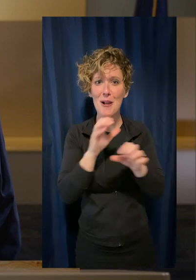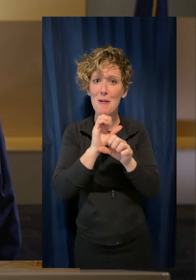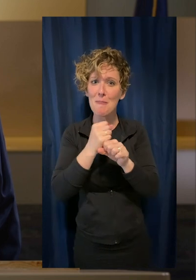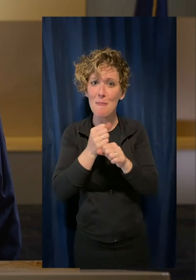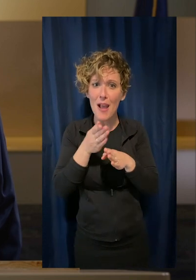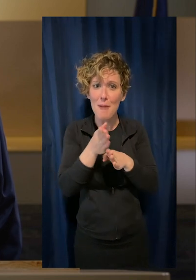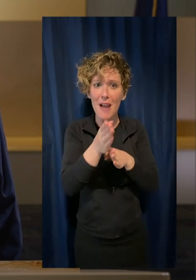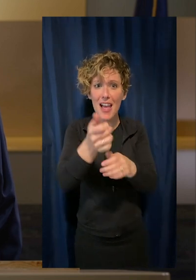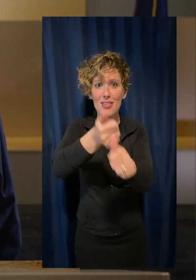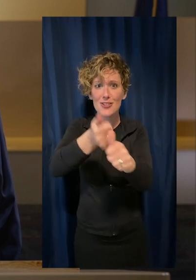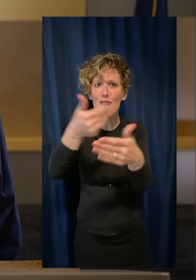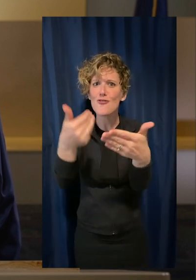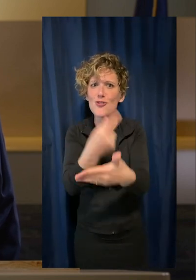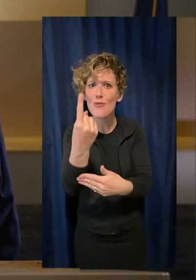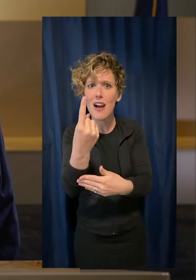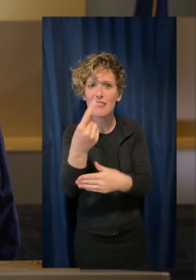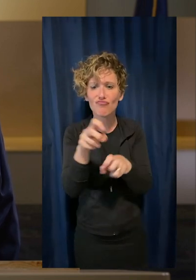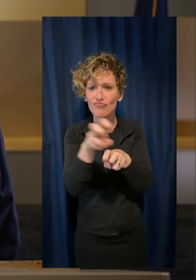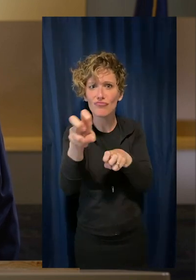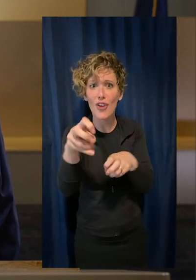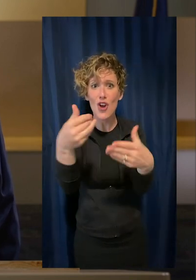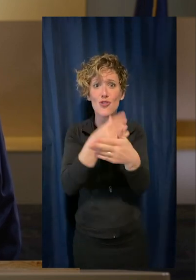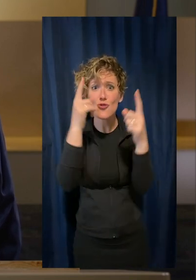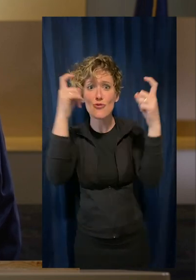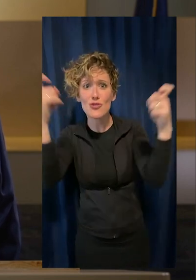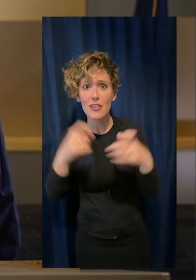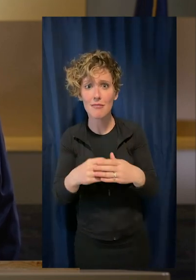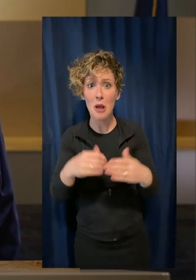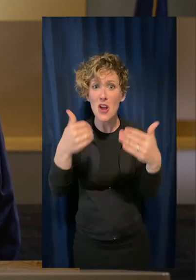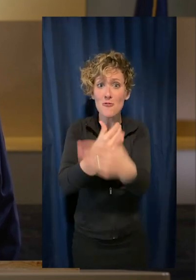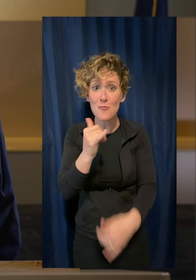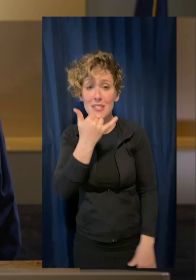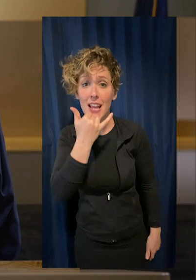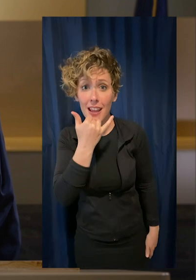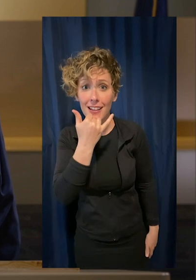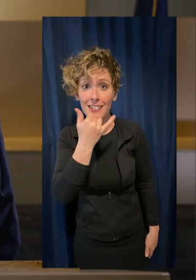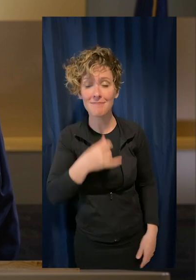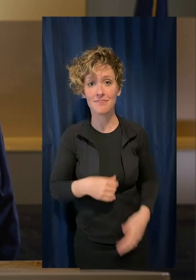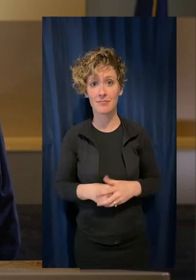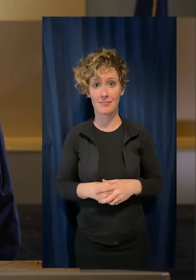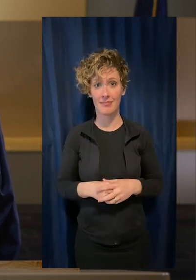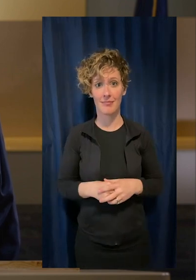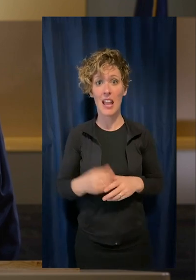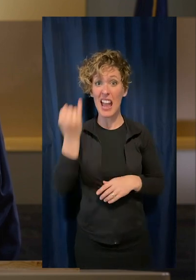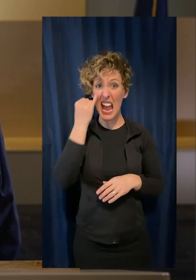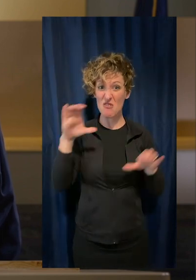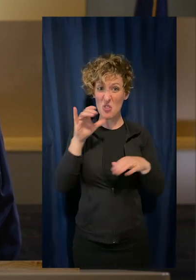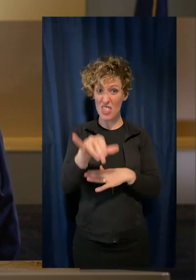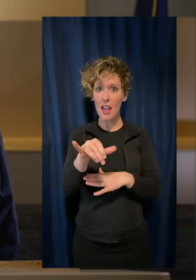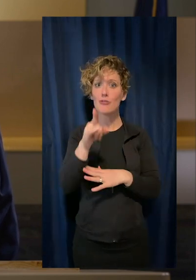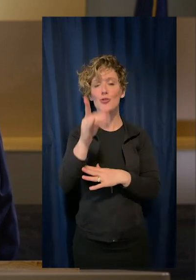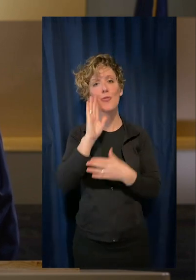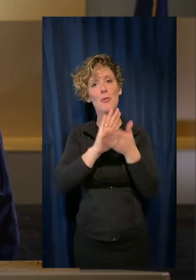forge a new path, follow a new dream, and make a new mistake that no one else has made. In doing so, you will grow to be your